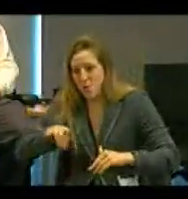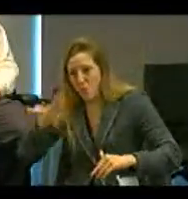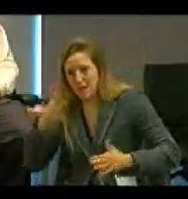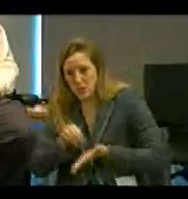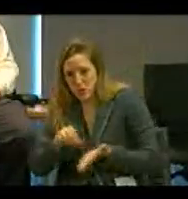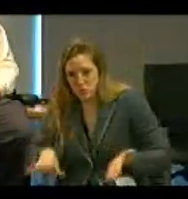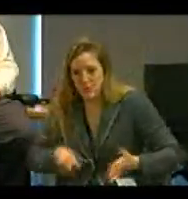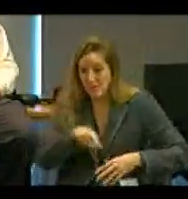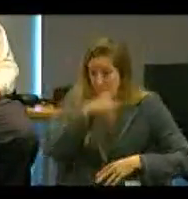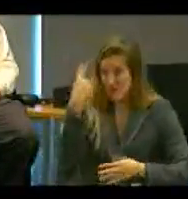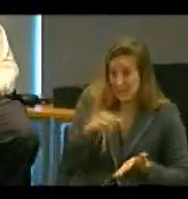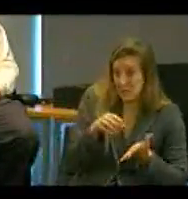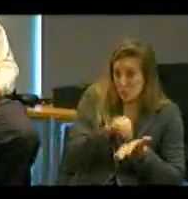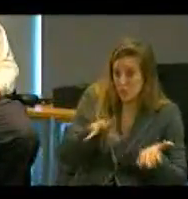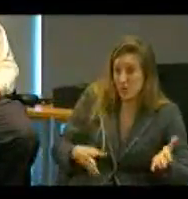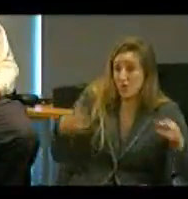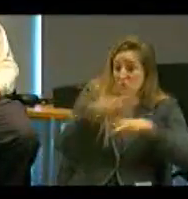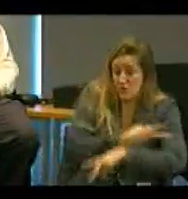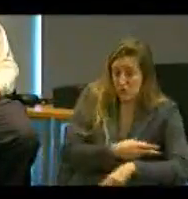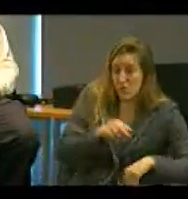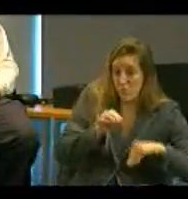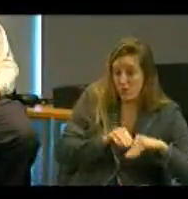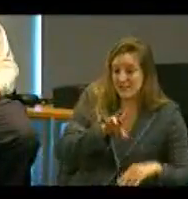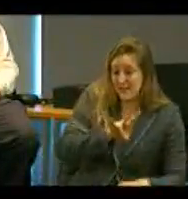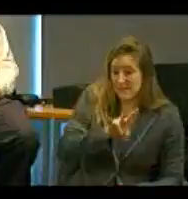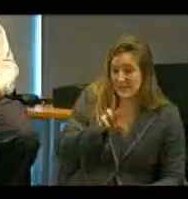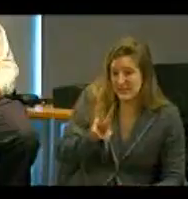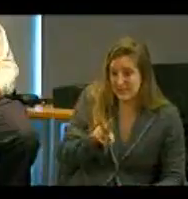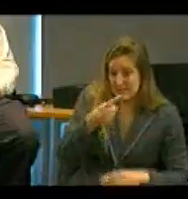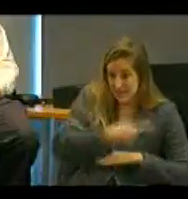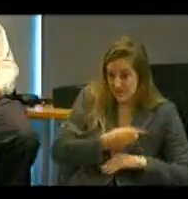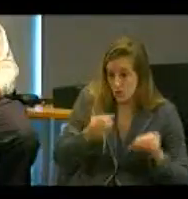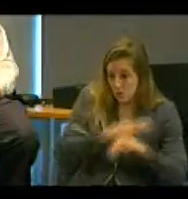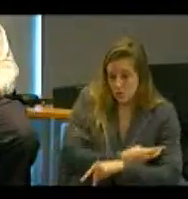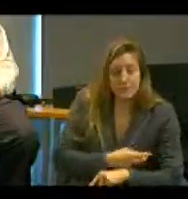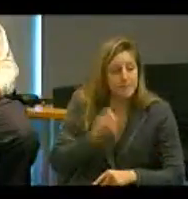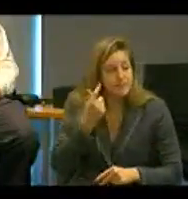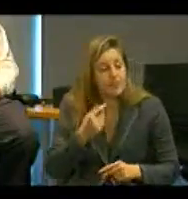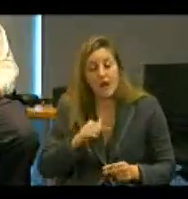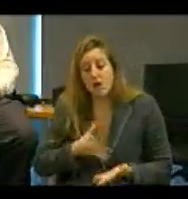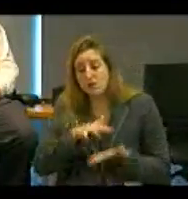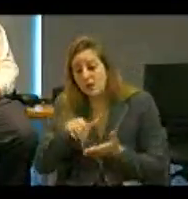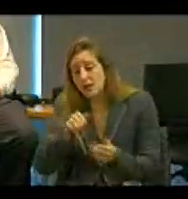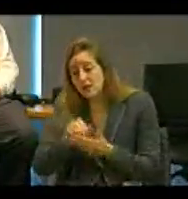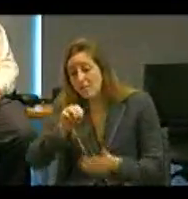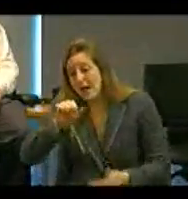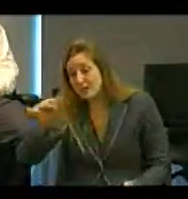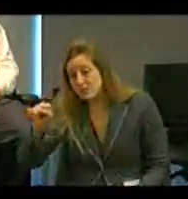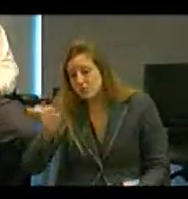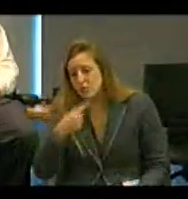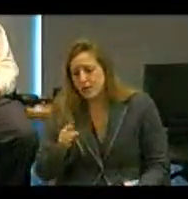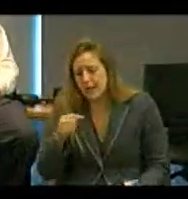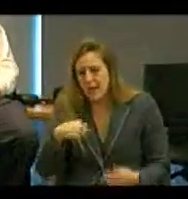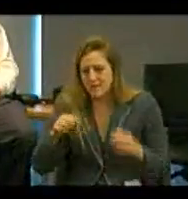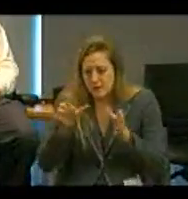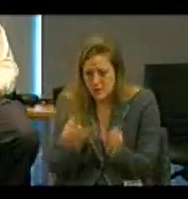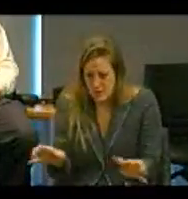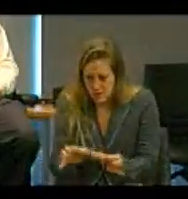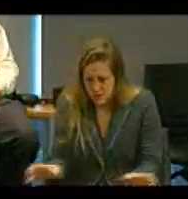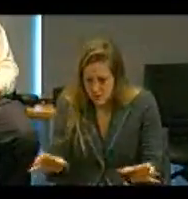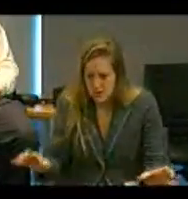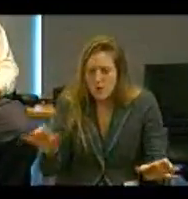obvious impact on achievement. And our studies in Massachusetts, where we had the breakdown by why students were